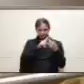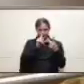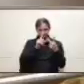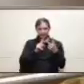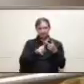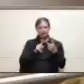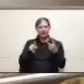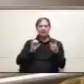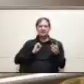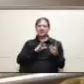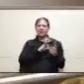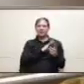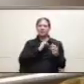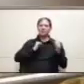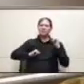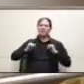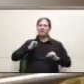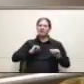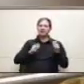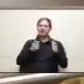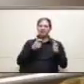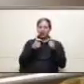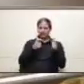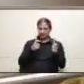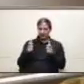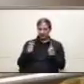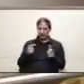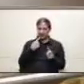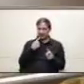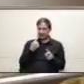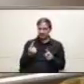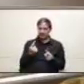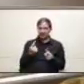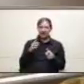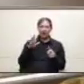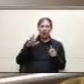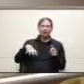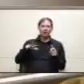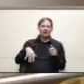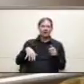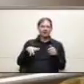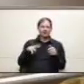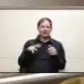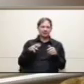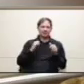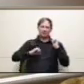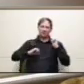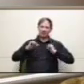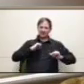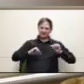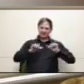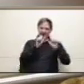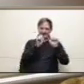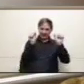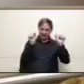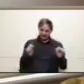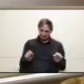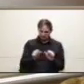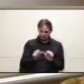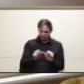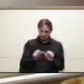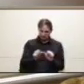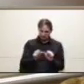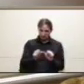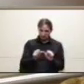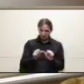staff performance management, and you spoke about the automated performance management system, but also said that